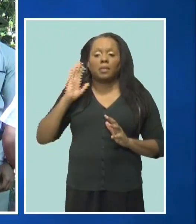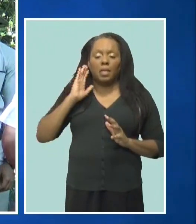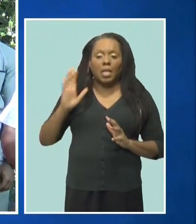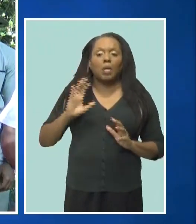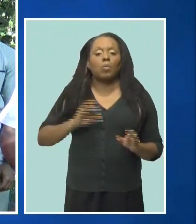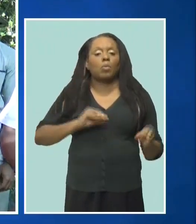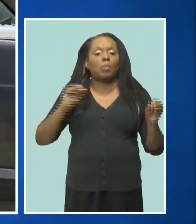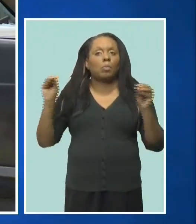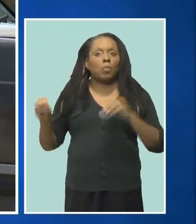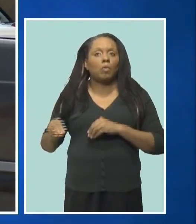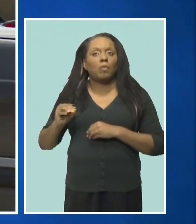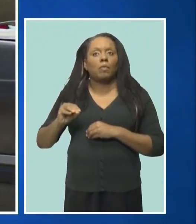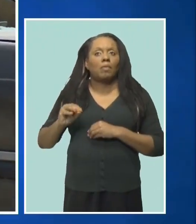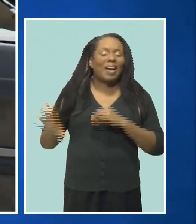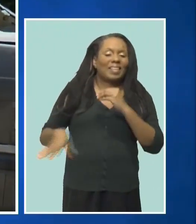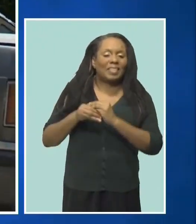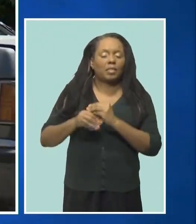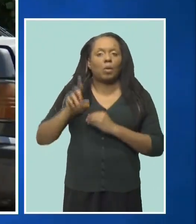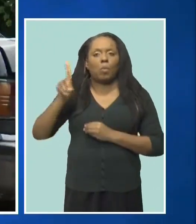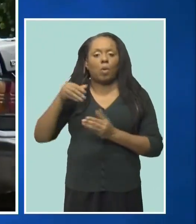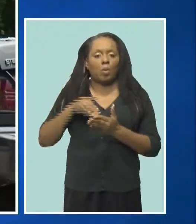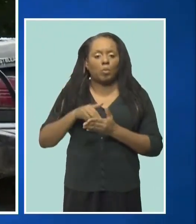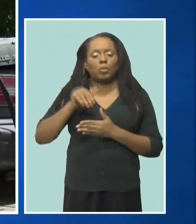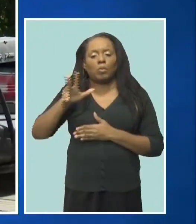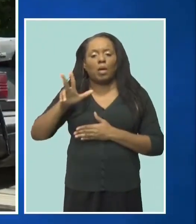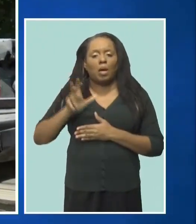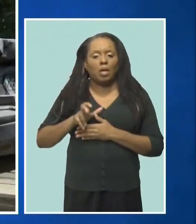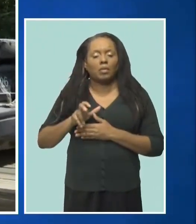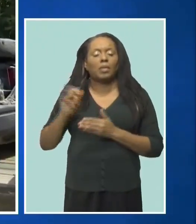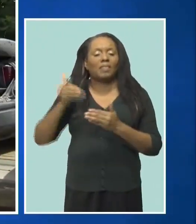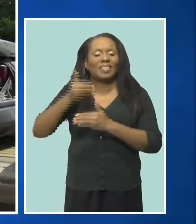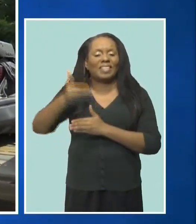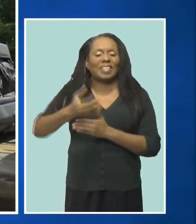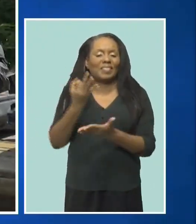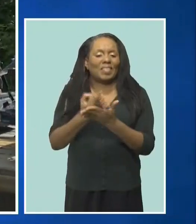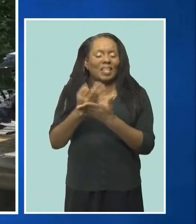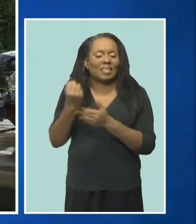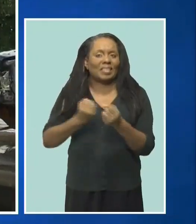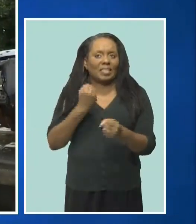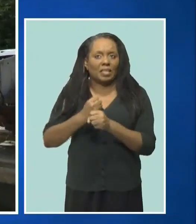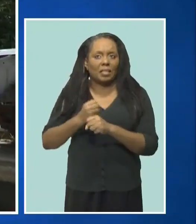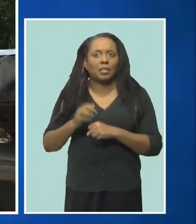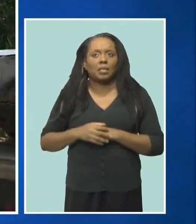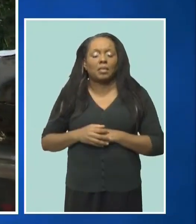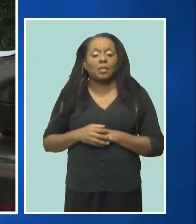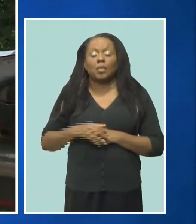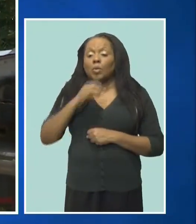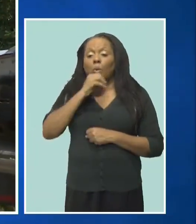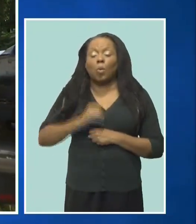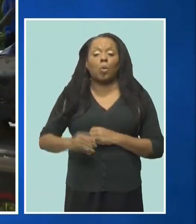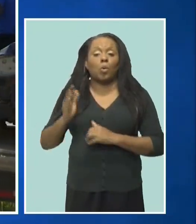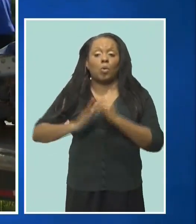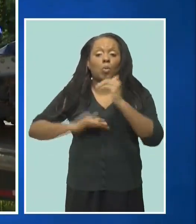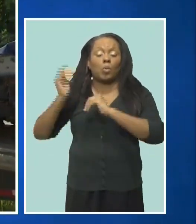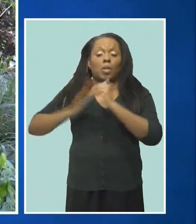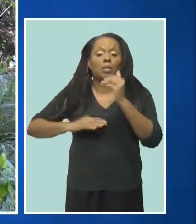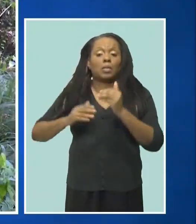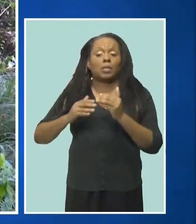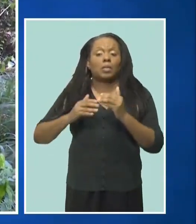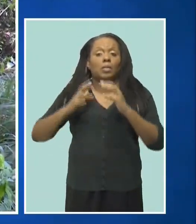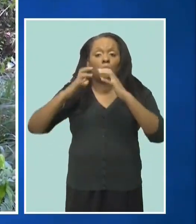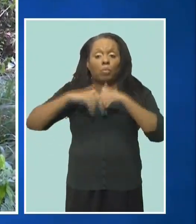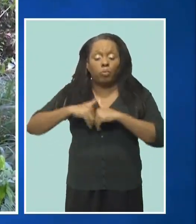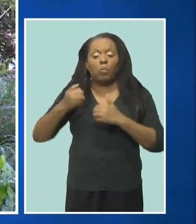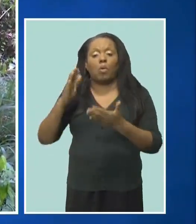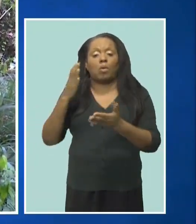year. Mr. Headley says work to remove 119 derelict buildings should begin shortly.